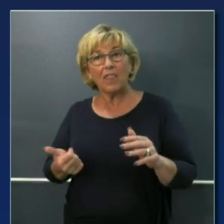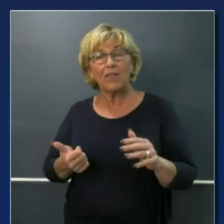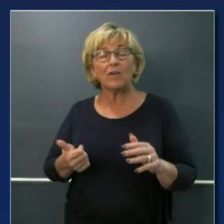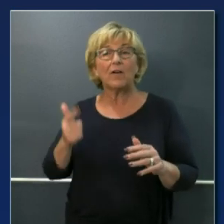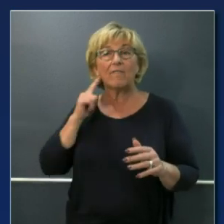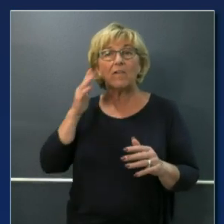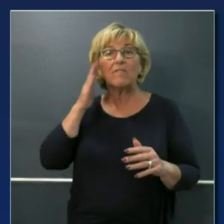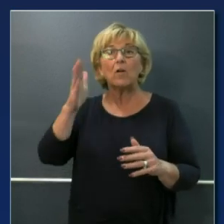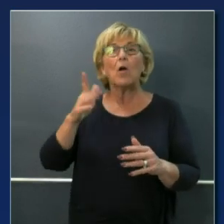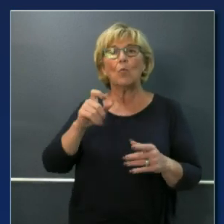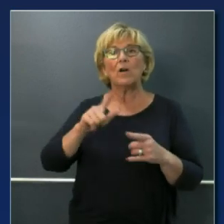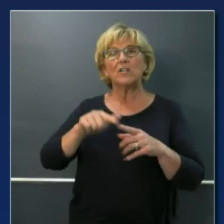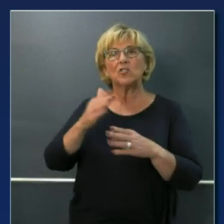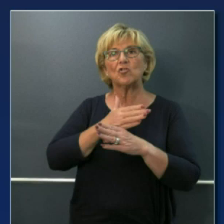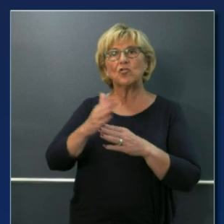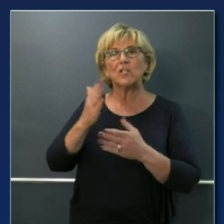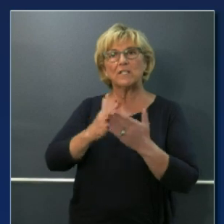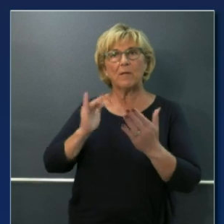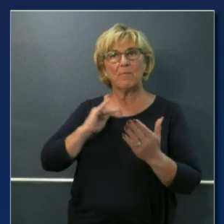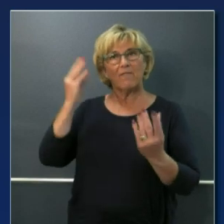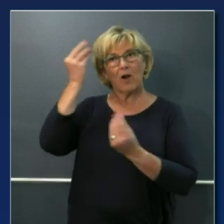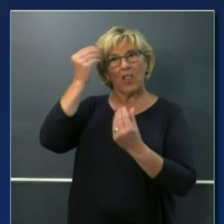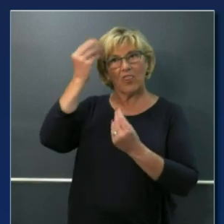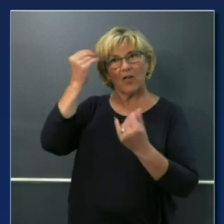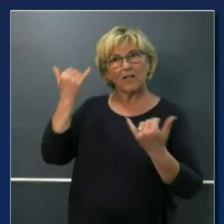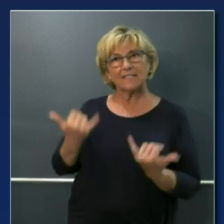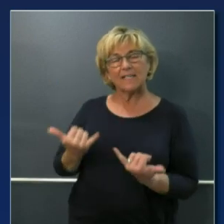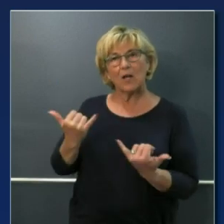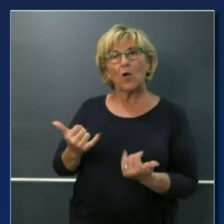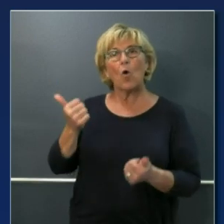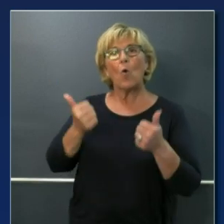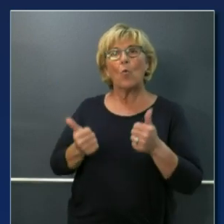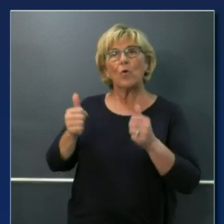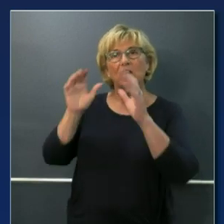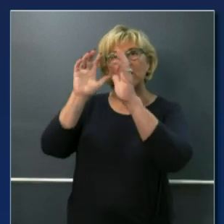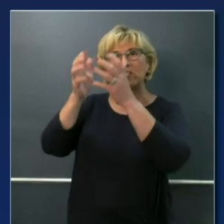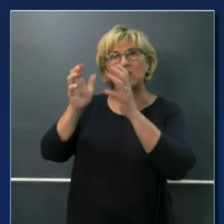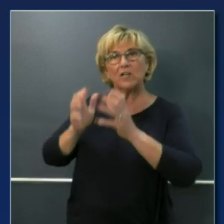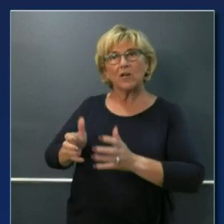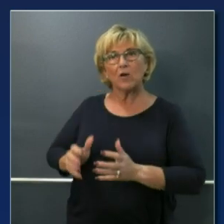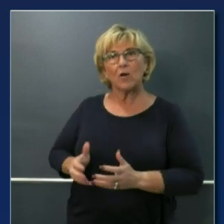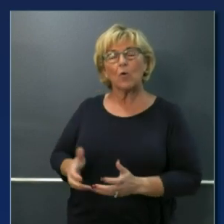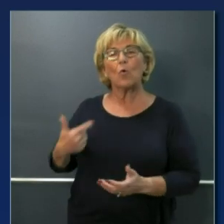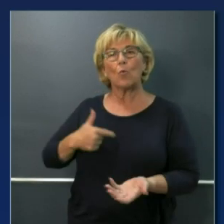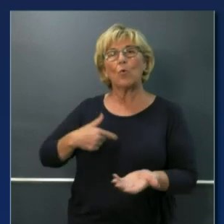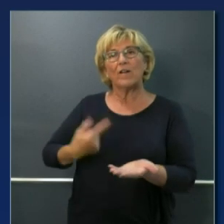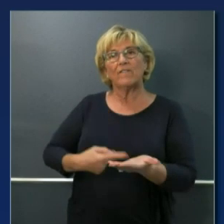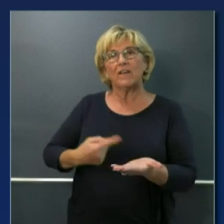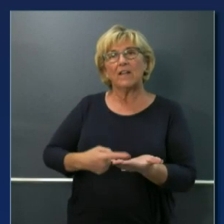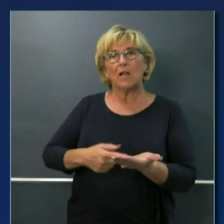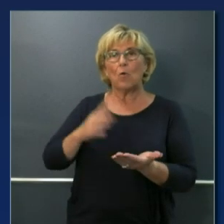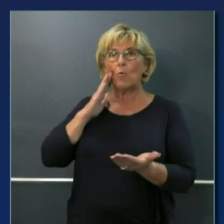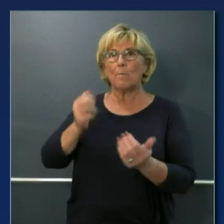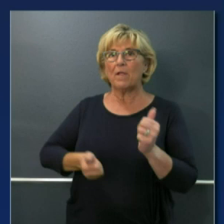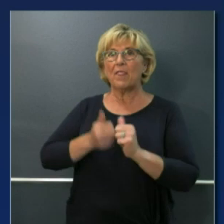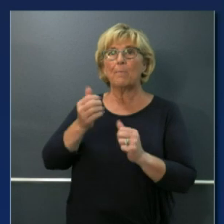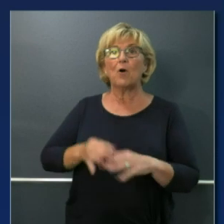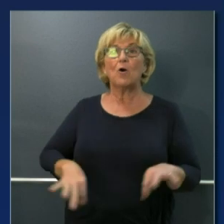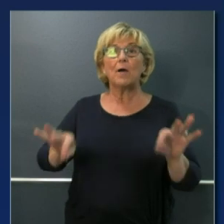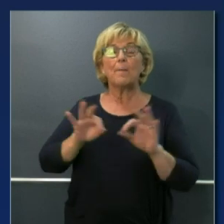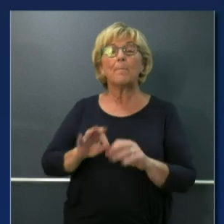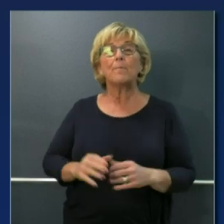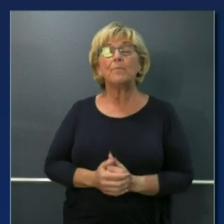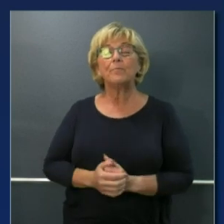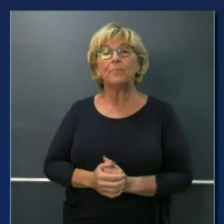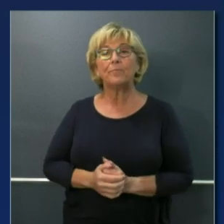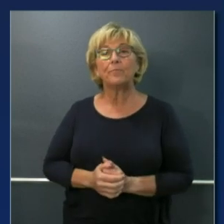future. But I want to share with you some of our thinking now about which elements of the indicators that we've discussed earlier will be key. So